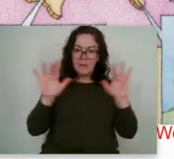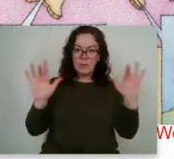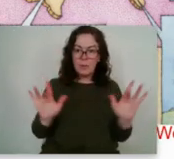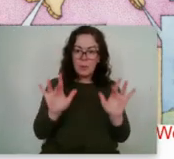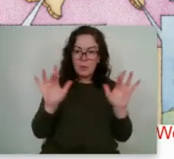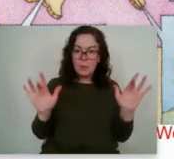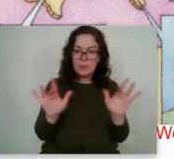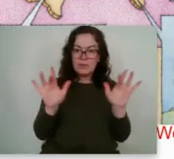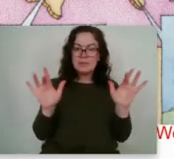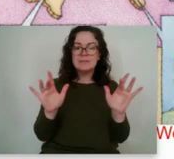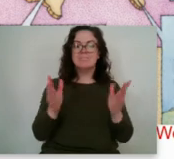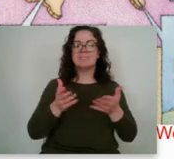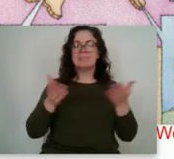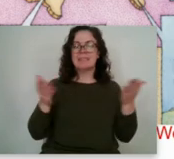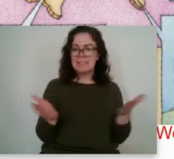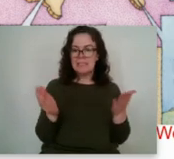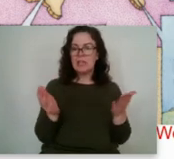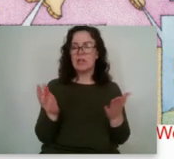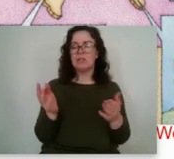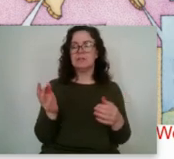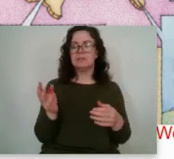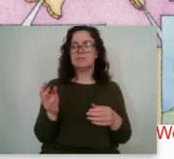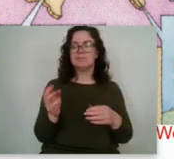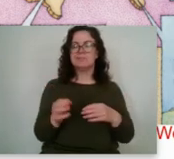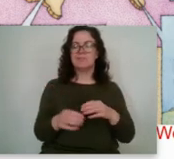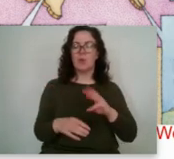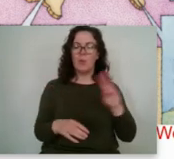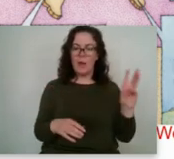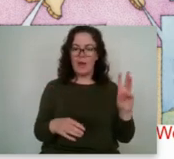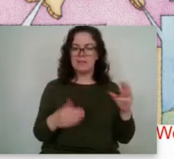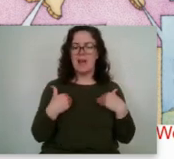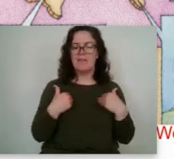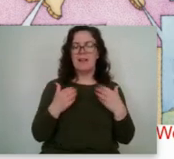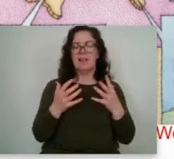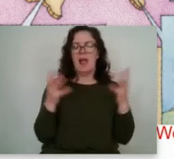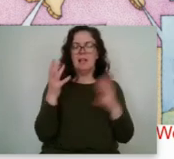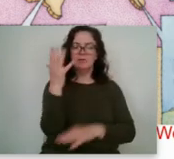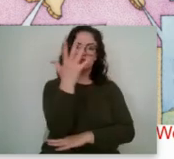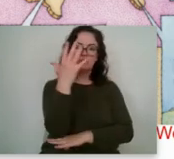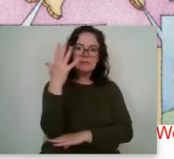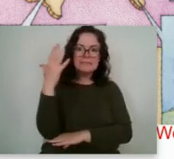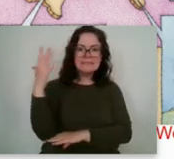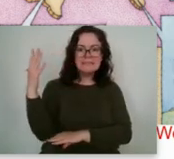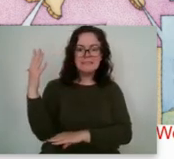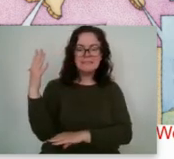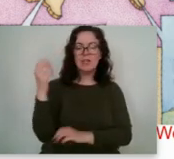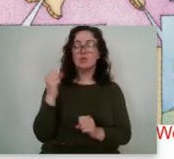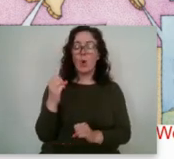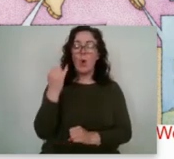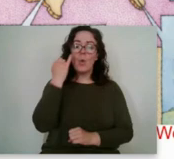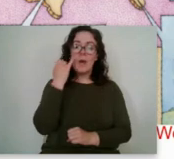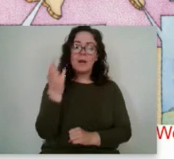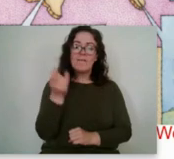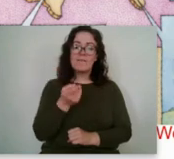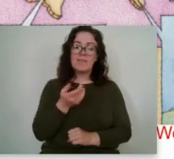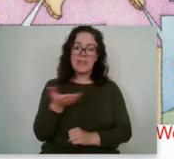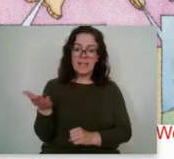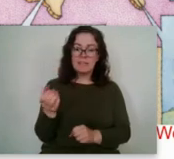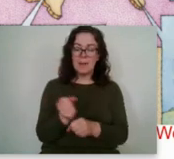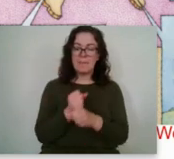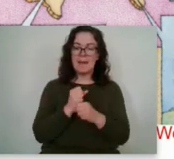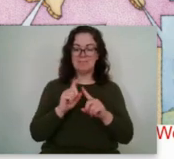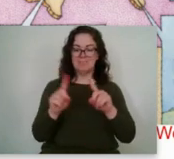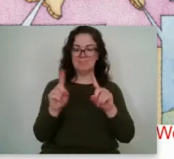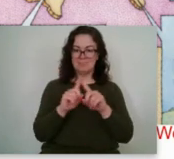then here in the West, they have lots of trees. So if things are made in different parts of the